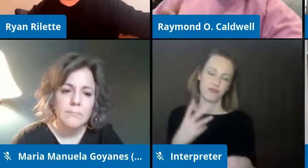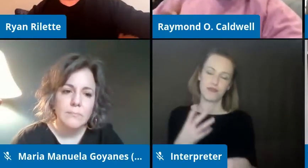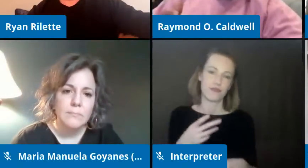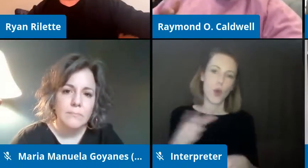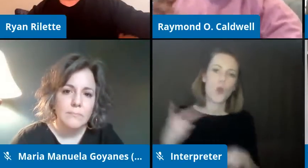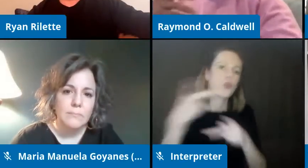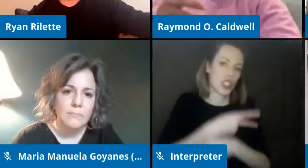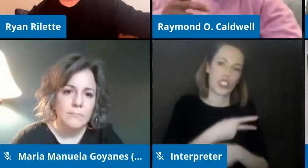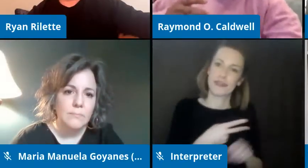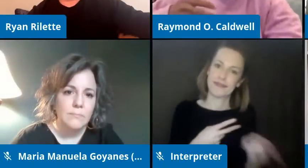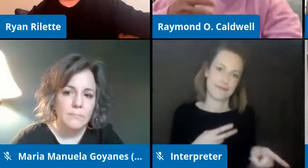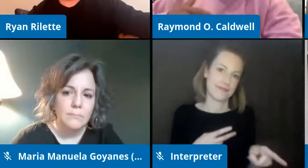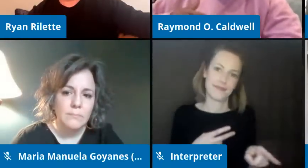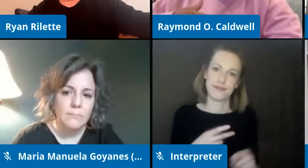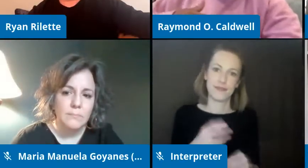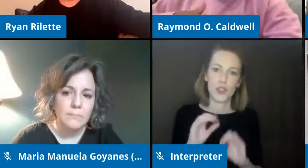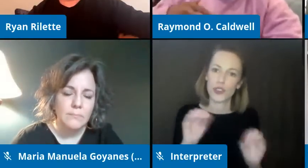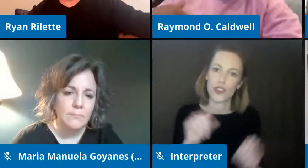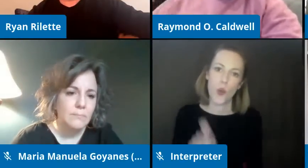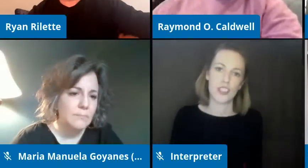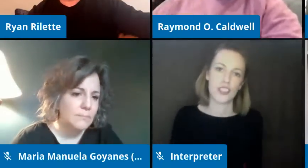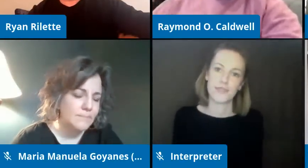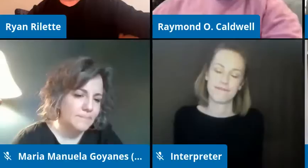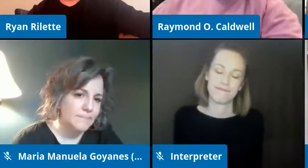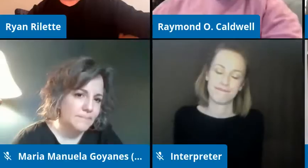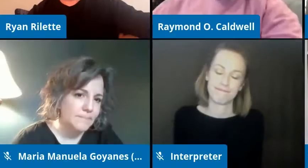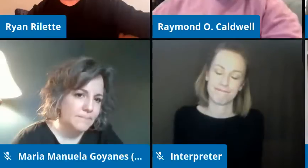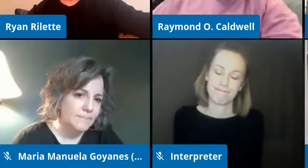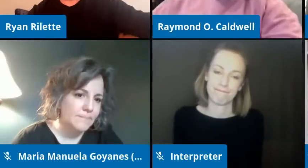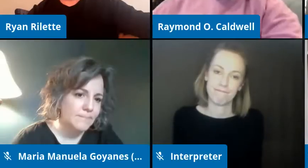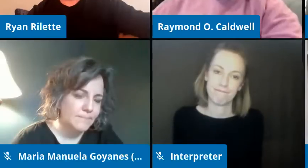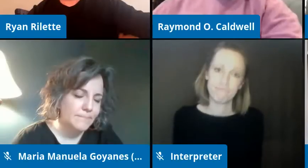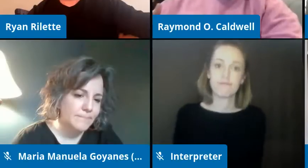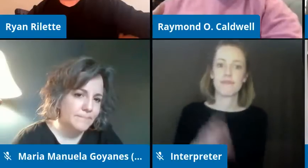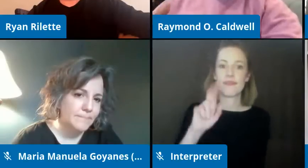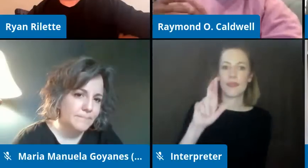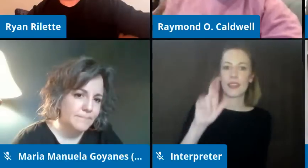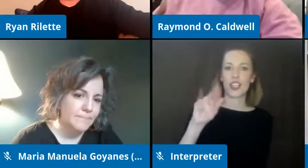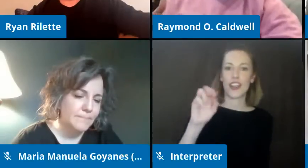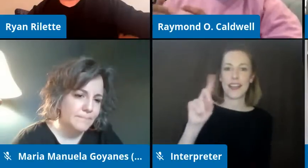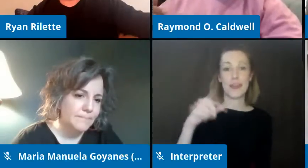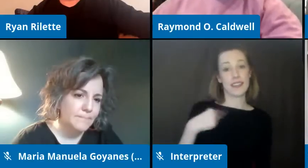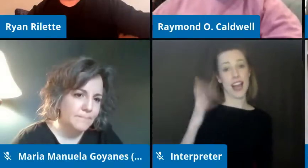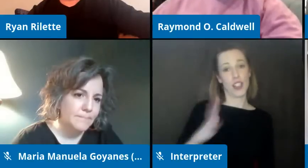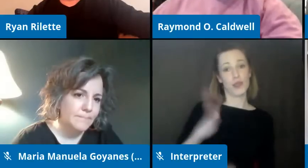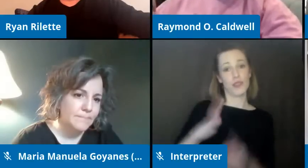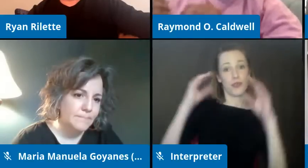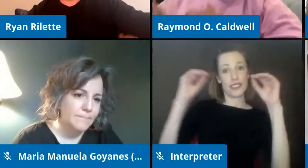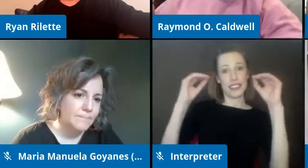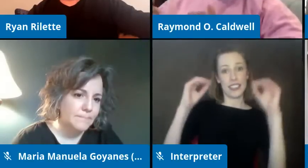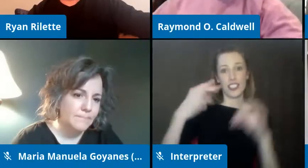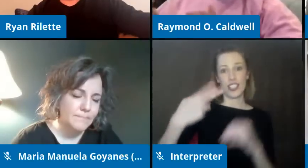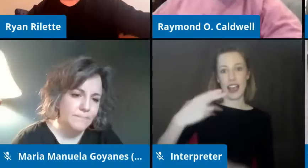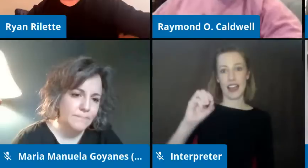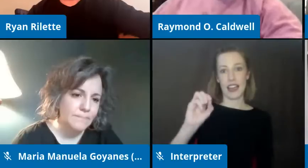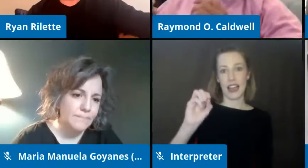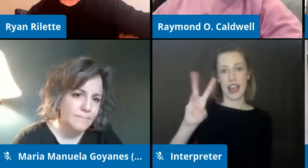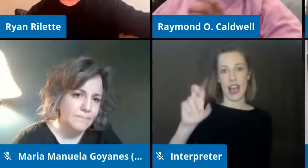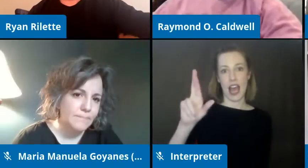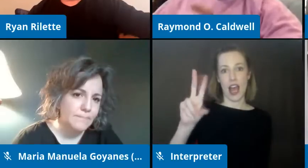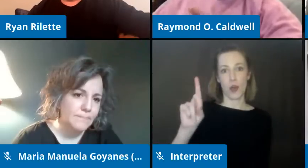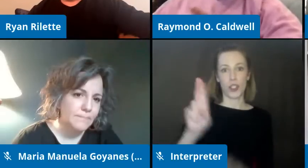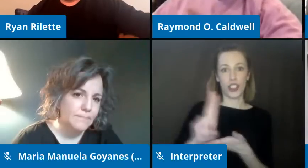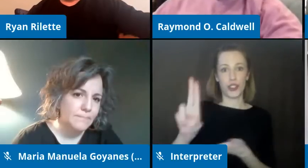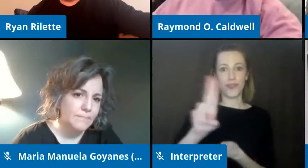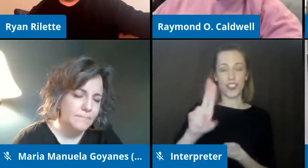Yeah, I will say that as a former professor at Howard University, this is something that I often think about. How are young